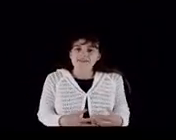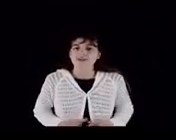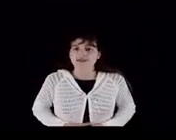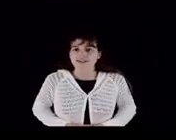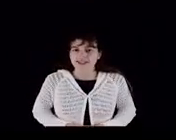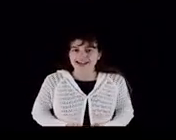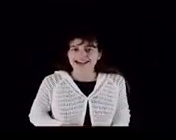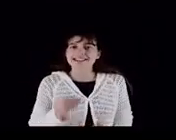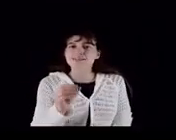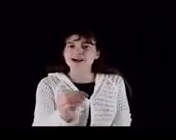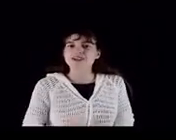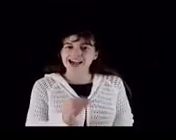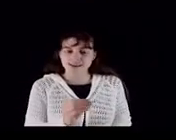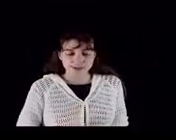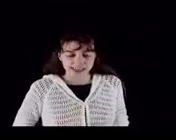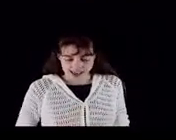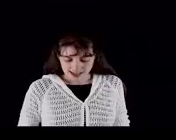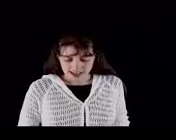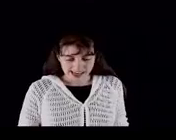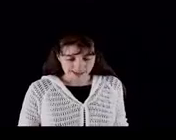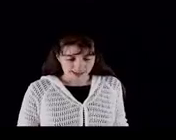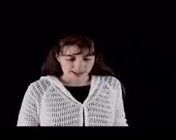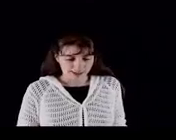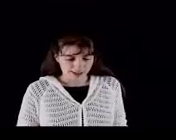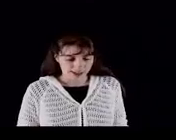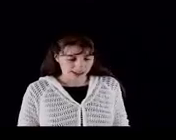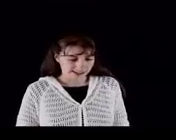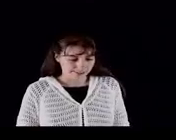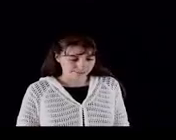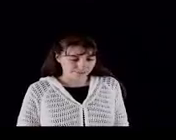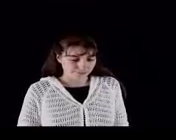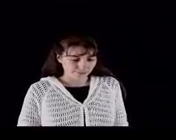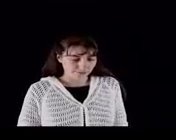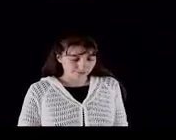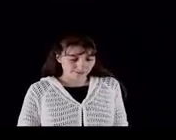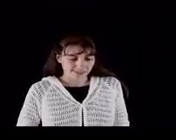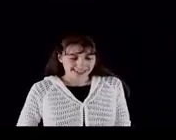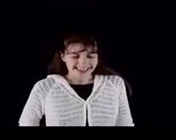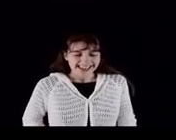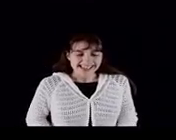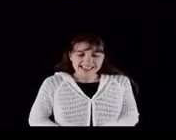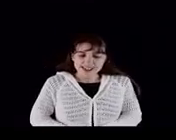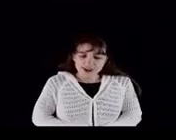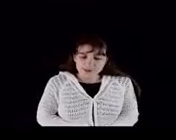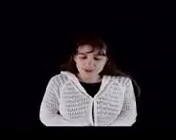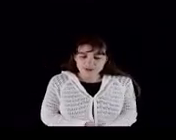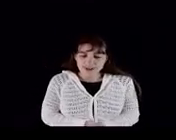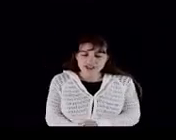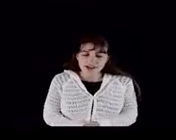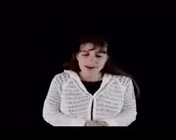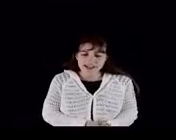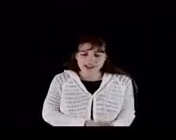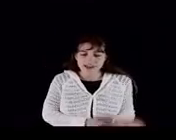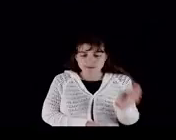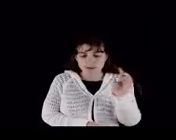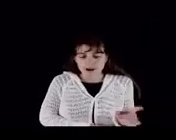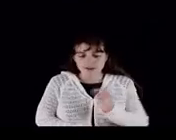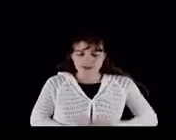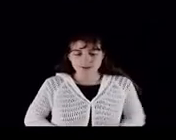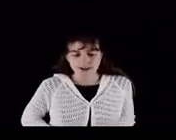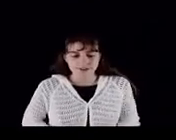heaven going to be like, especially as we claim to be Christians. This is so beautiful. In Jeremiah chapter